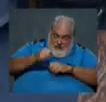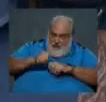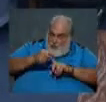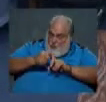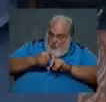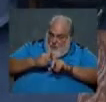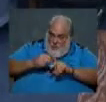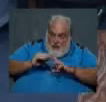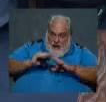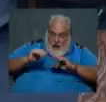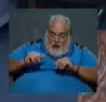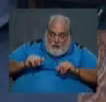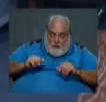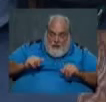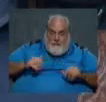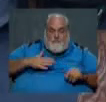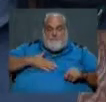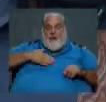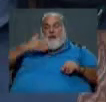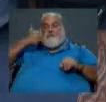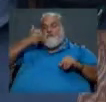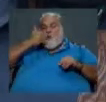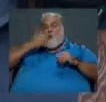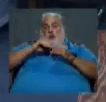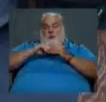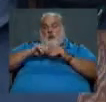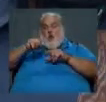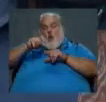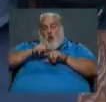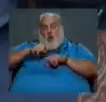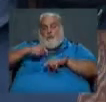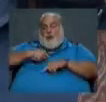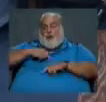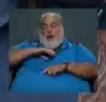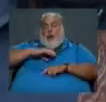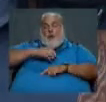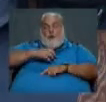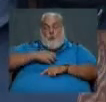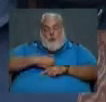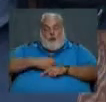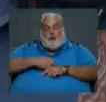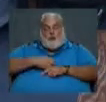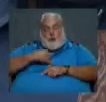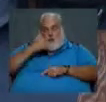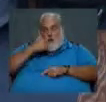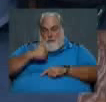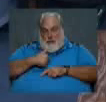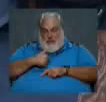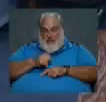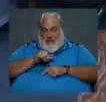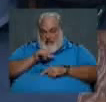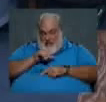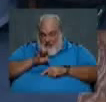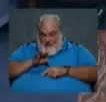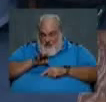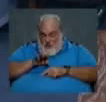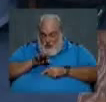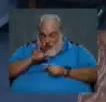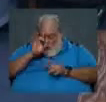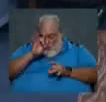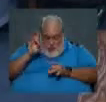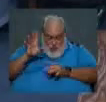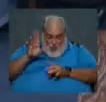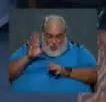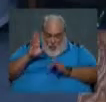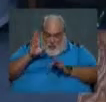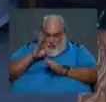house, you have my phone number. I wish you would call me. I always ask if people call me if there's a criminal activity going on, that you